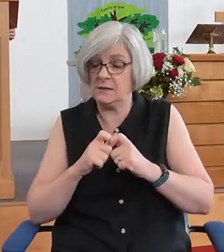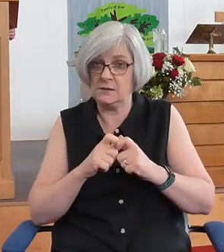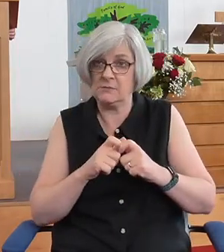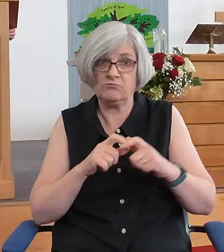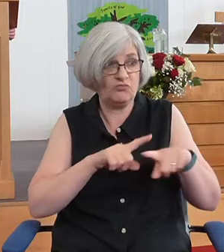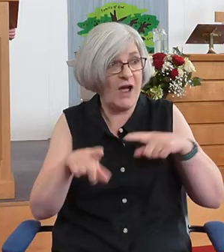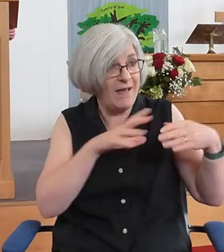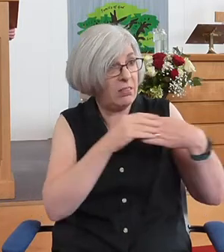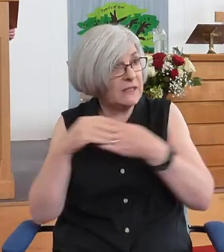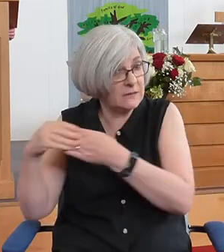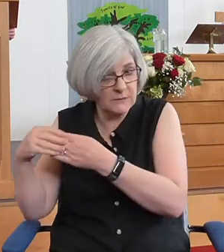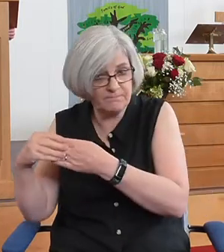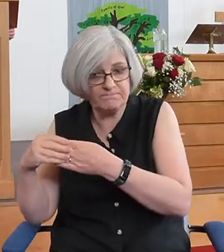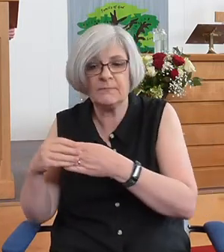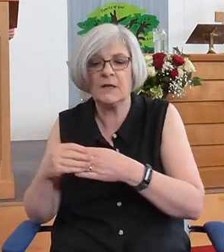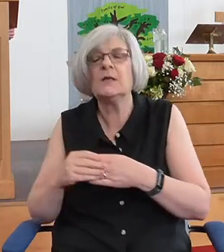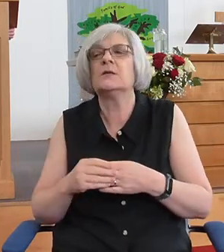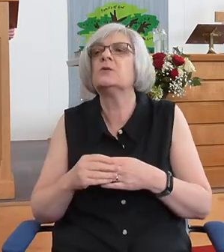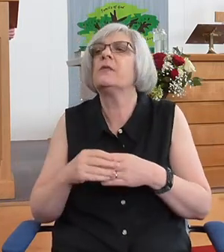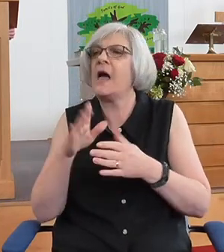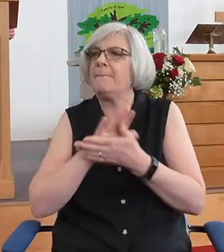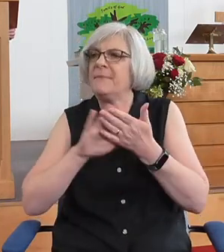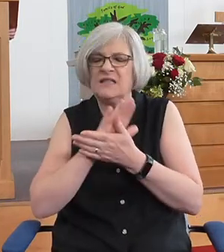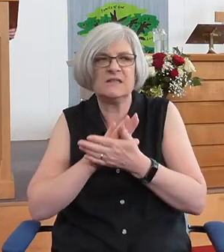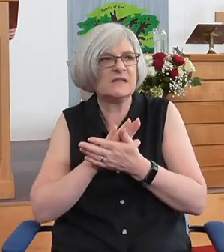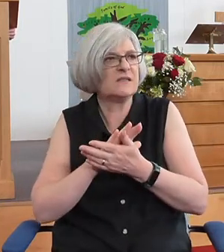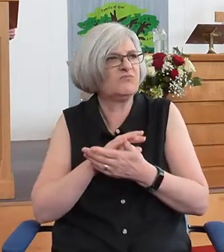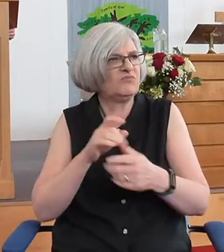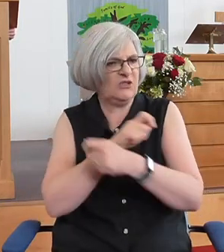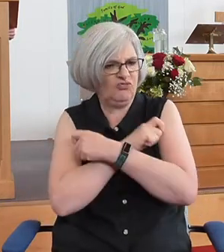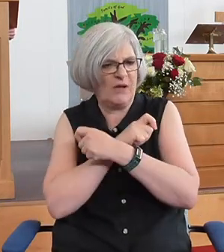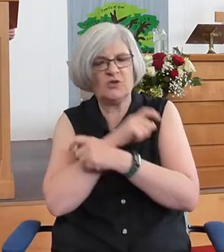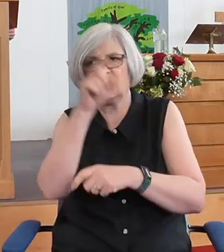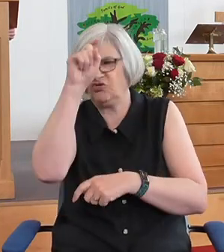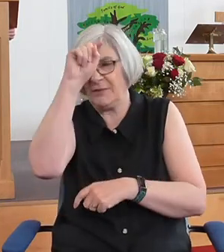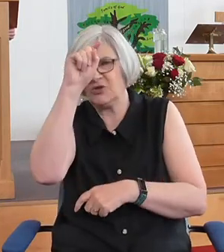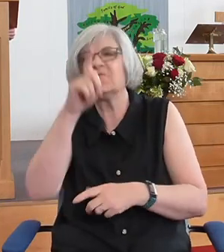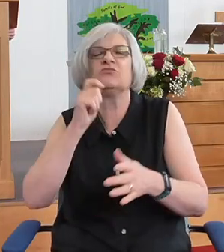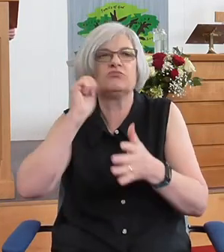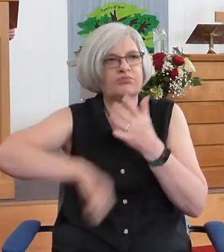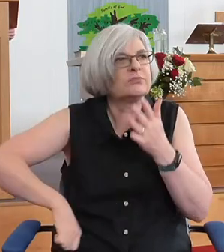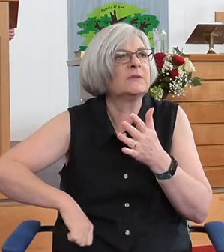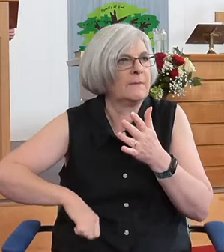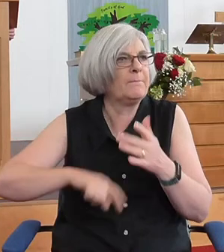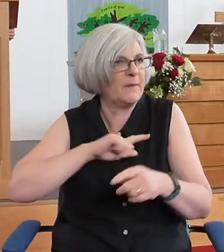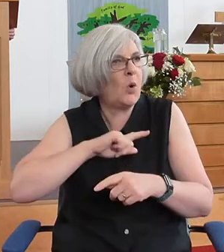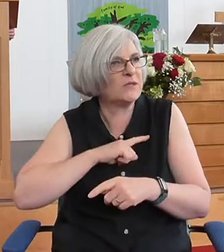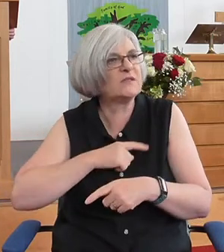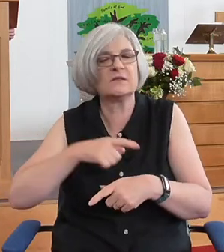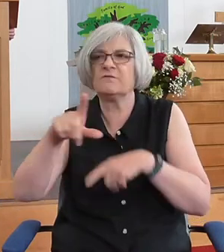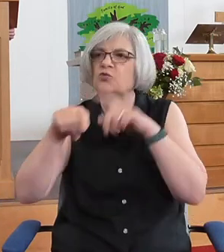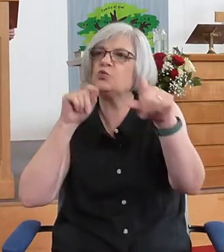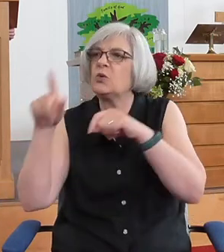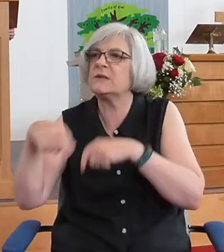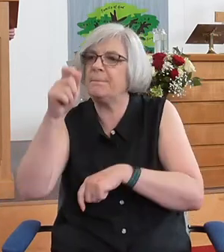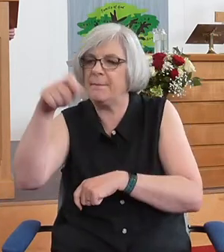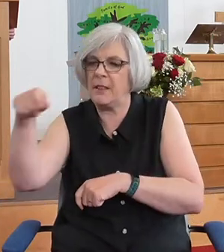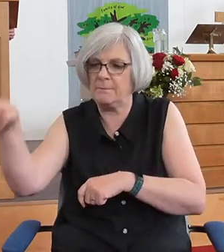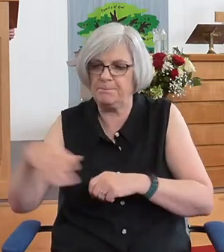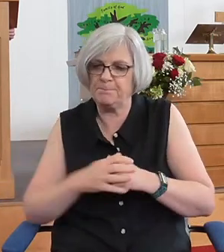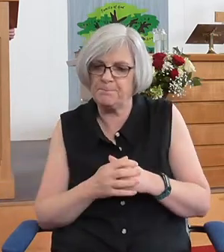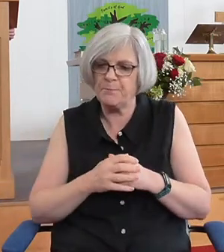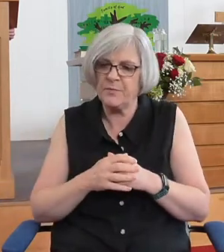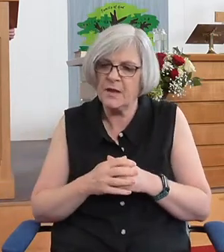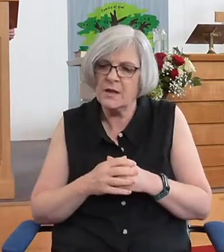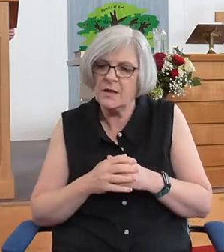and wrought retribution on the Egyptians for what they'd done to his chosen people. Pharaoh and the Egyptians hadn't listened to God.